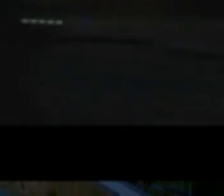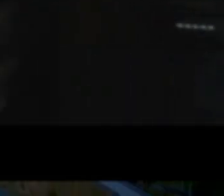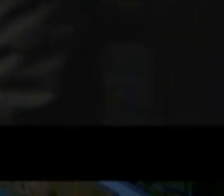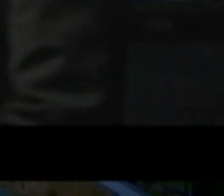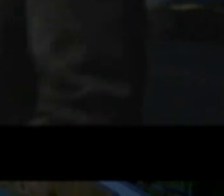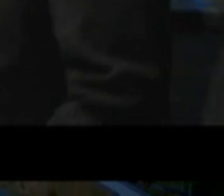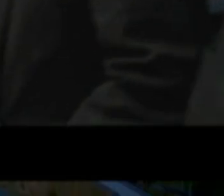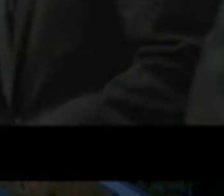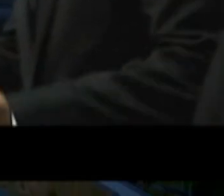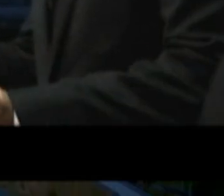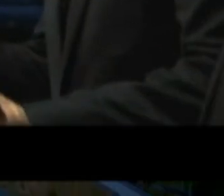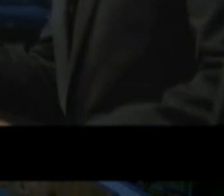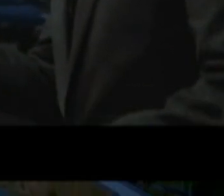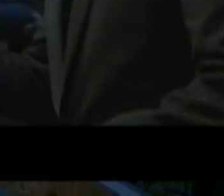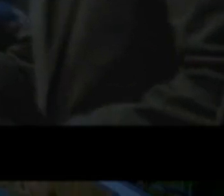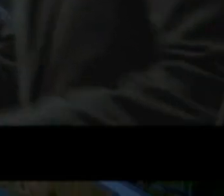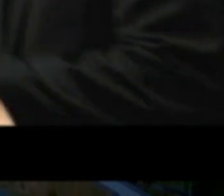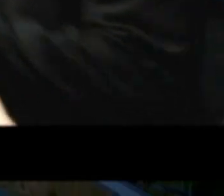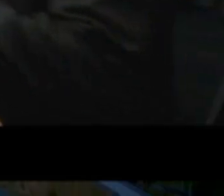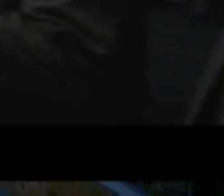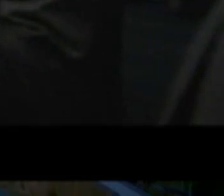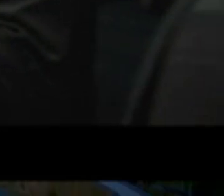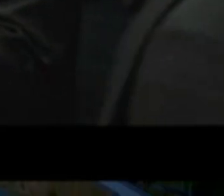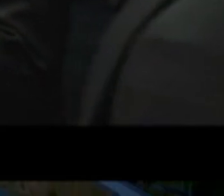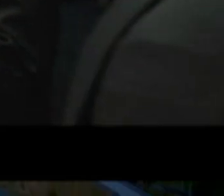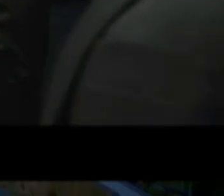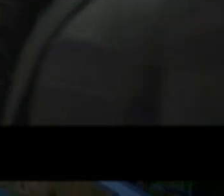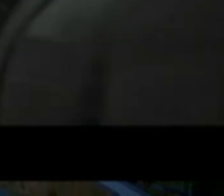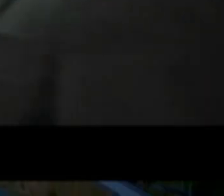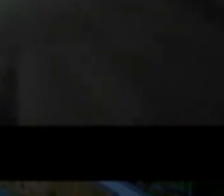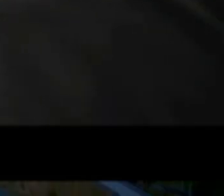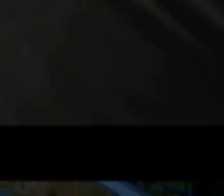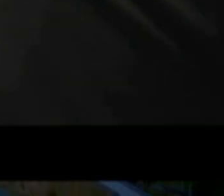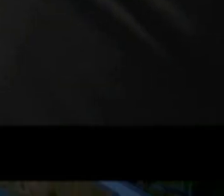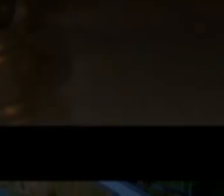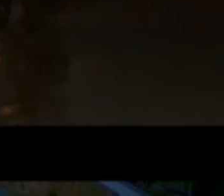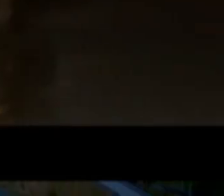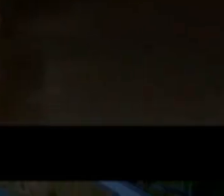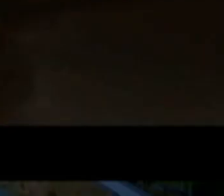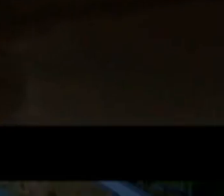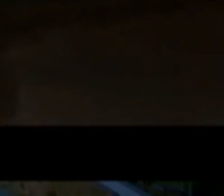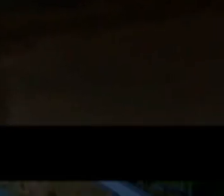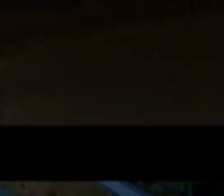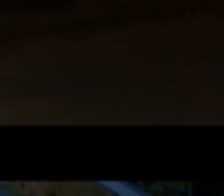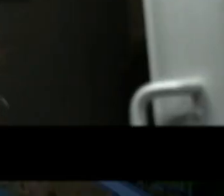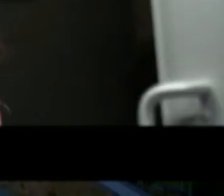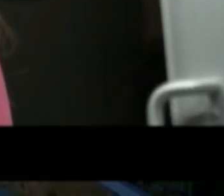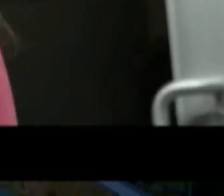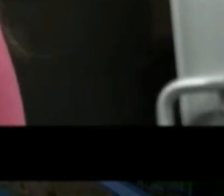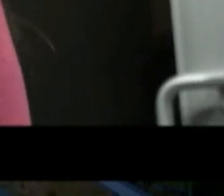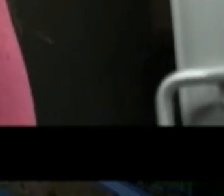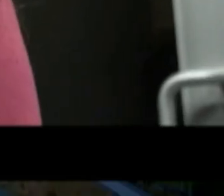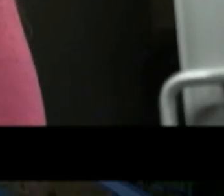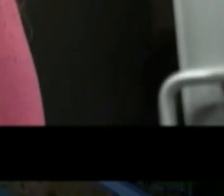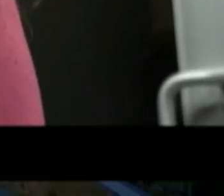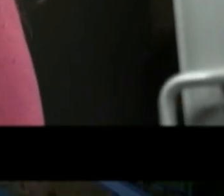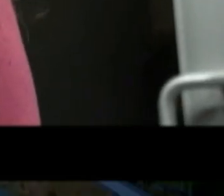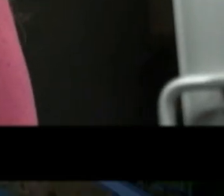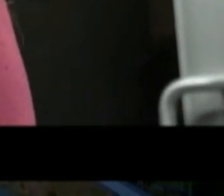Have you guys seen this dog? We've been looking all night. It's a pug, big attitude. No? Wait, have you guys